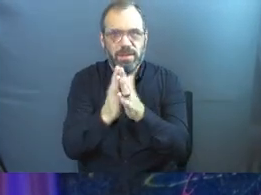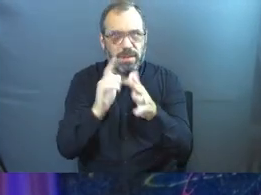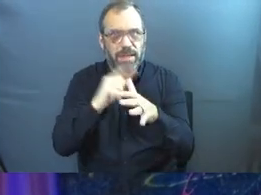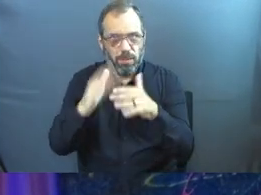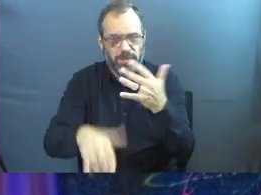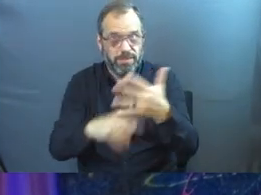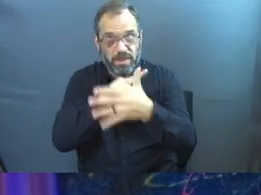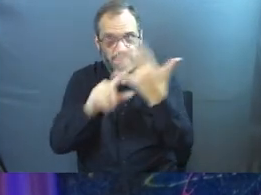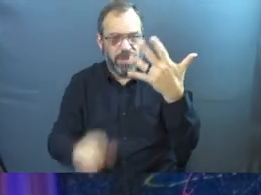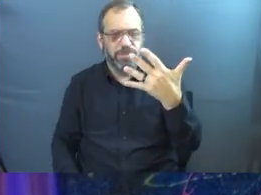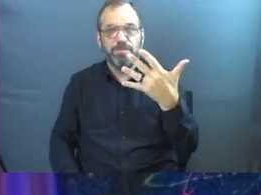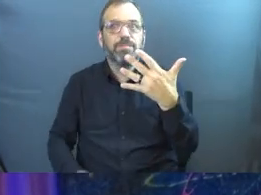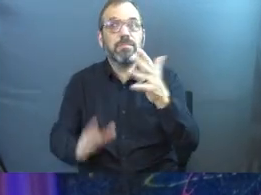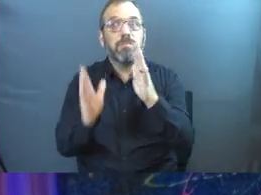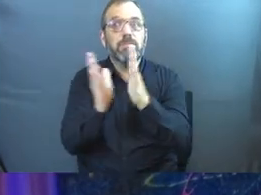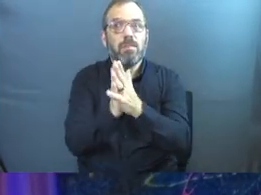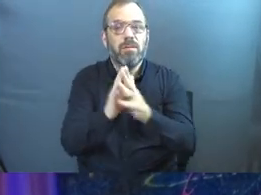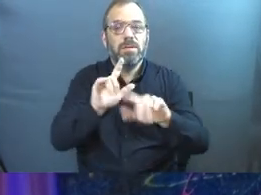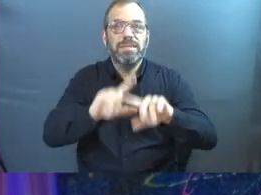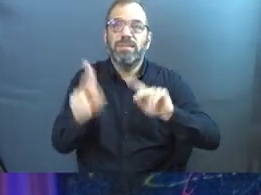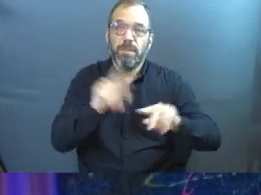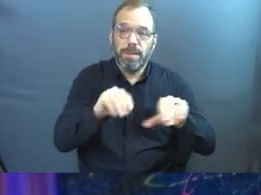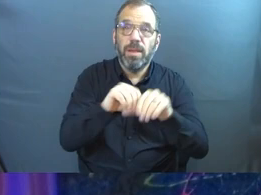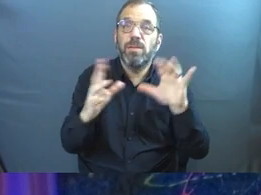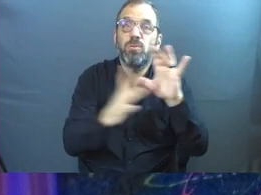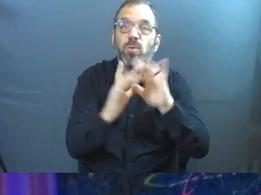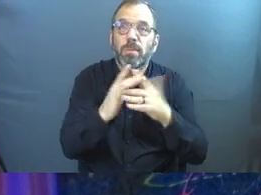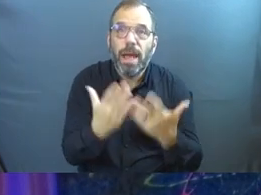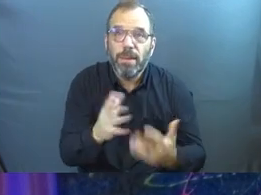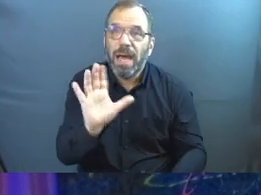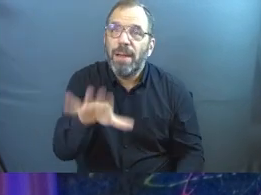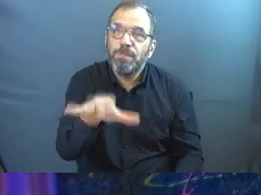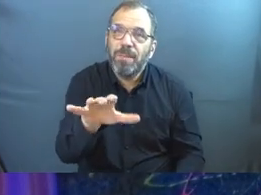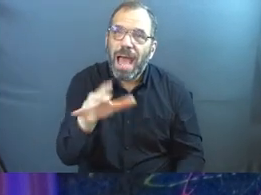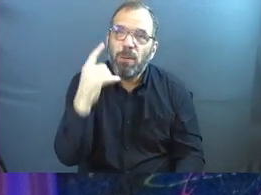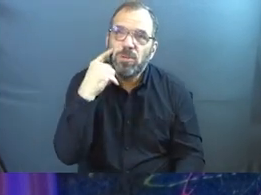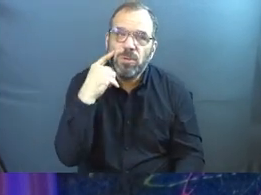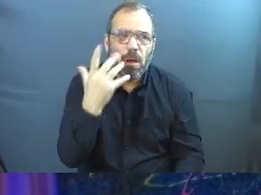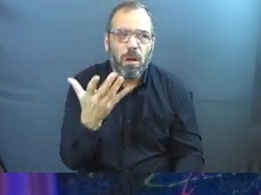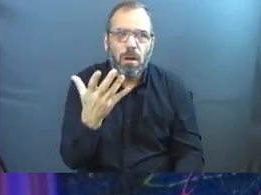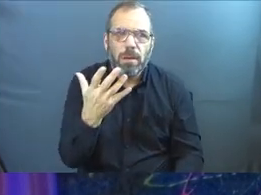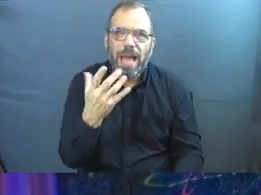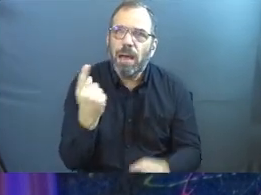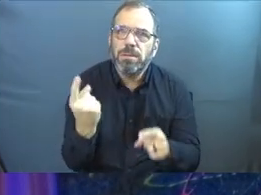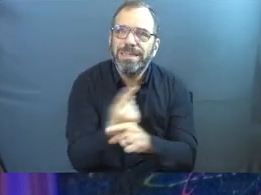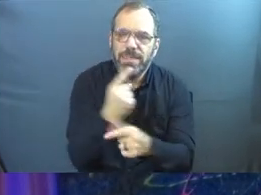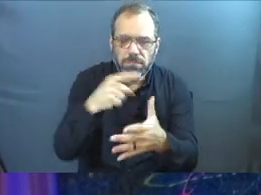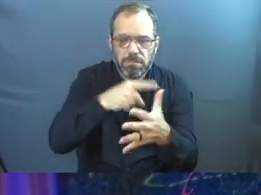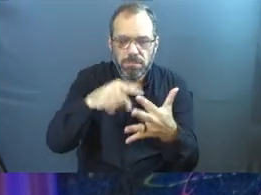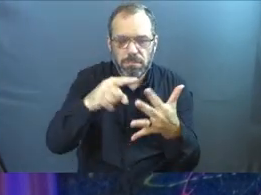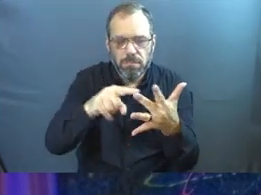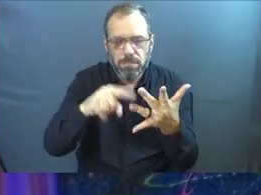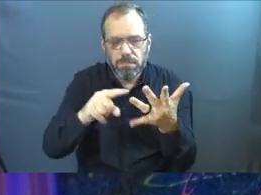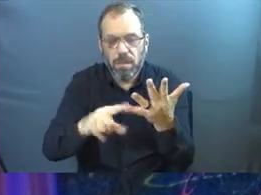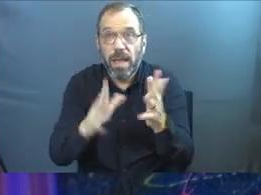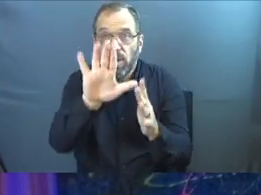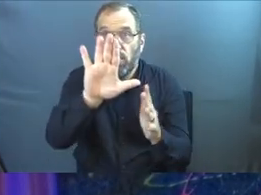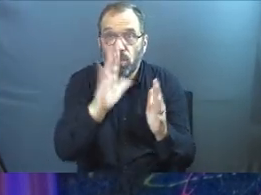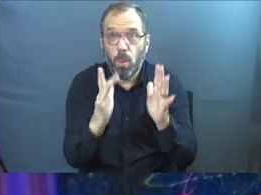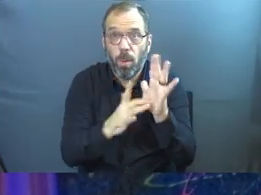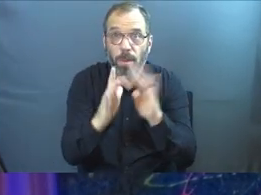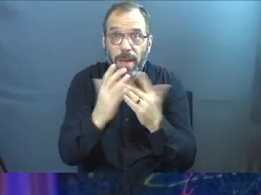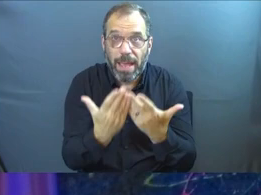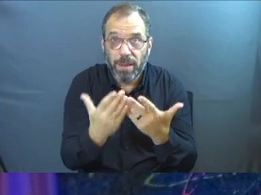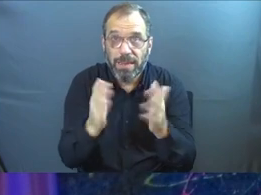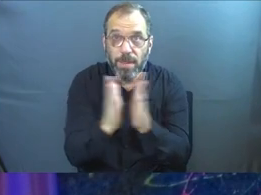done. These are prayers from other people in your Bible because I want you to know just how consistent this is through your Bible that people